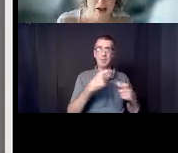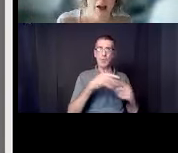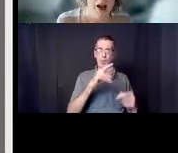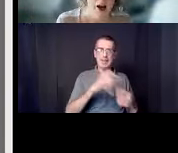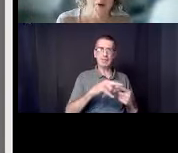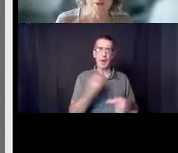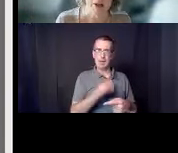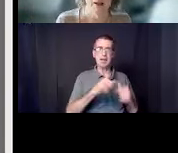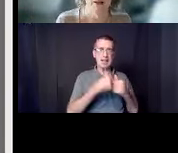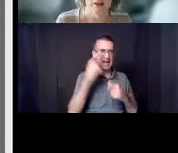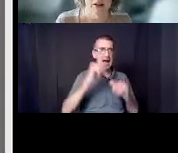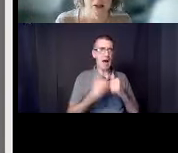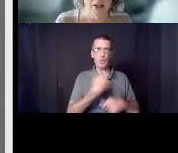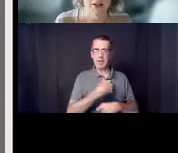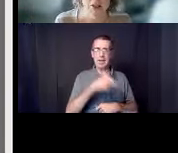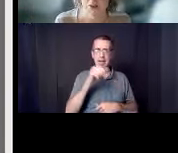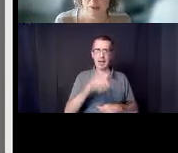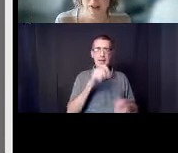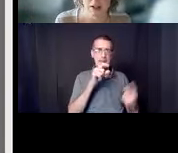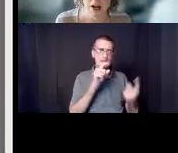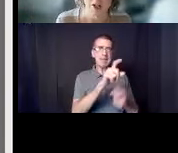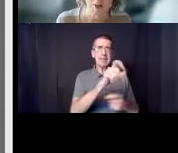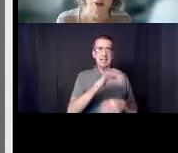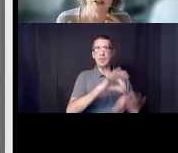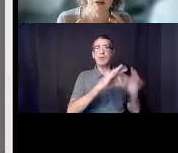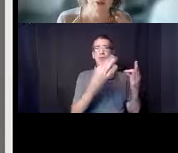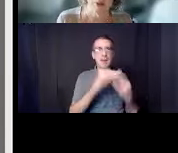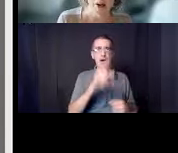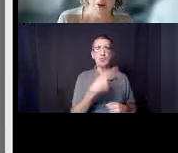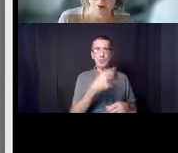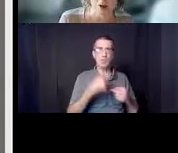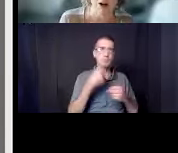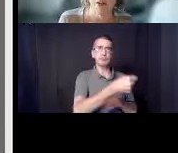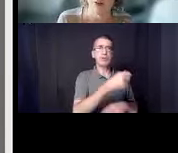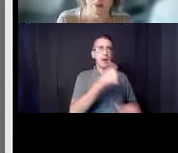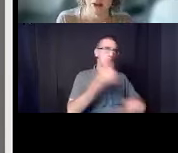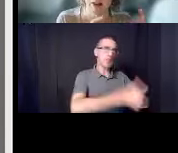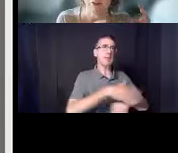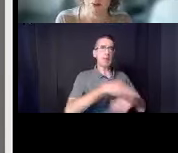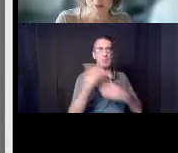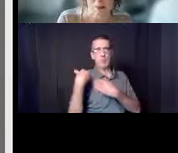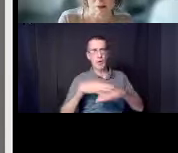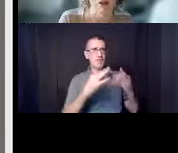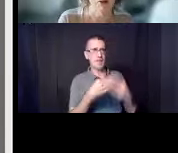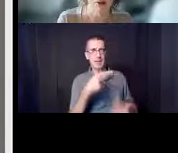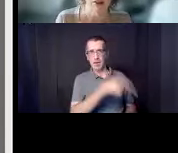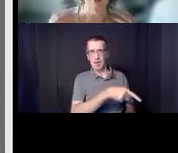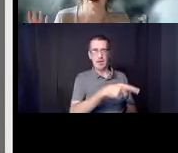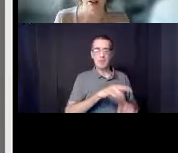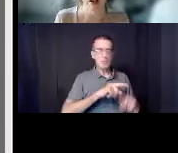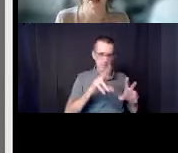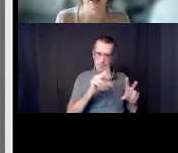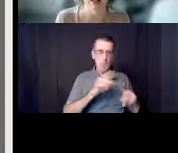about how we meet the needs of these families and not just place all the blame and burden on the family bubble, but